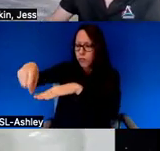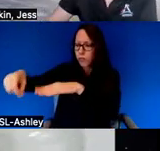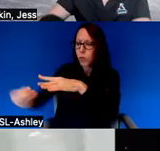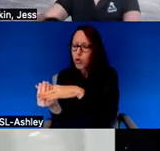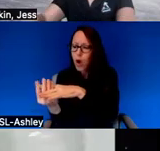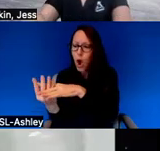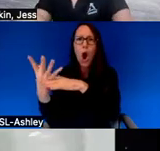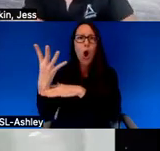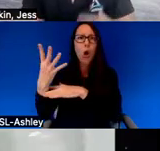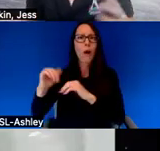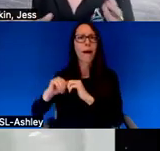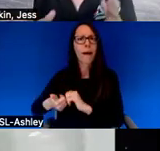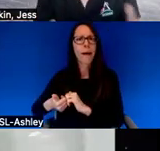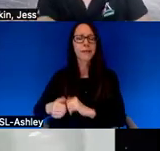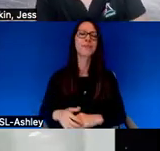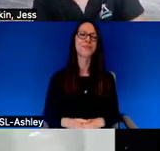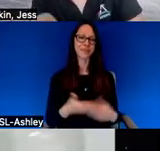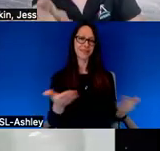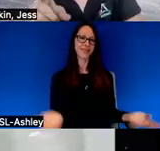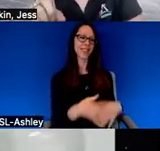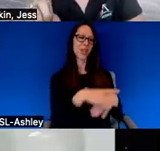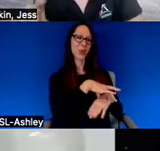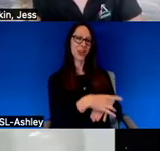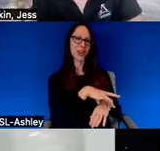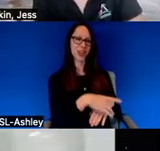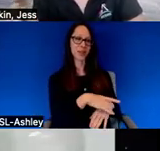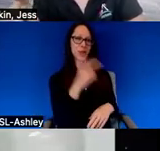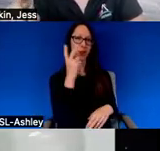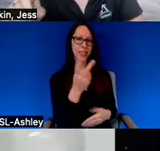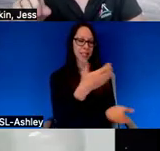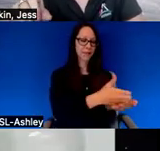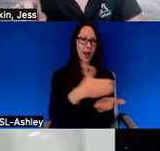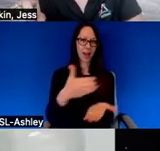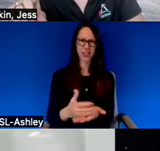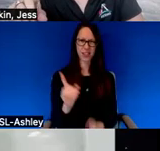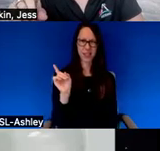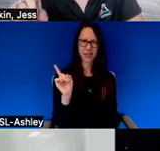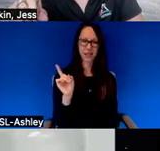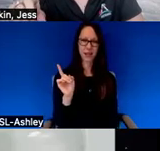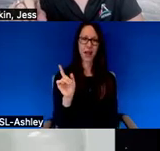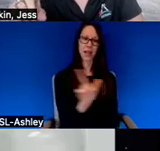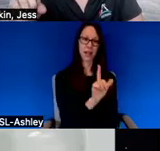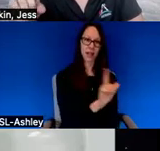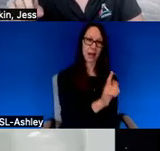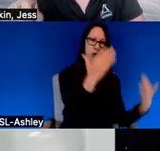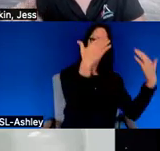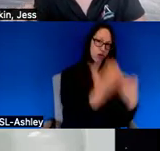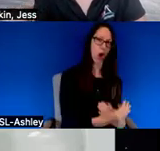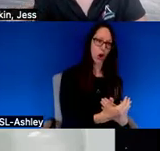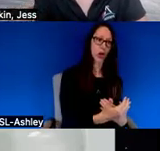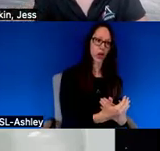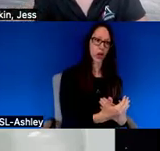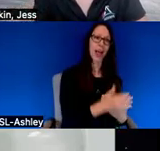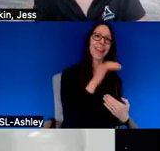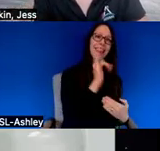there's these cool things that we have on Earth. If you look at this picture, you see two little vials. On the left, you see a dark vial, and that's full of